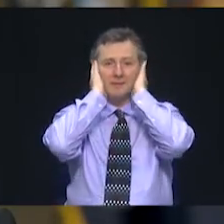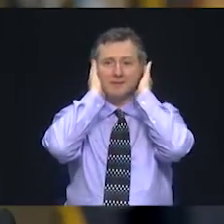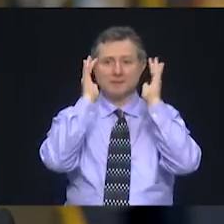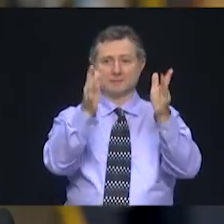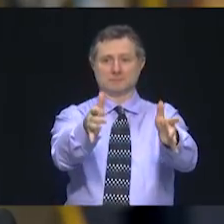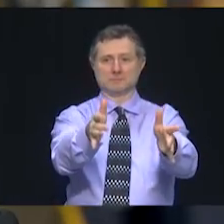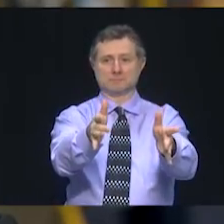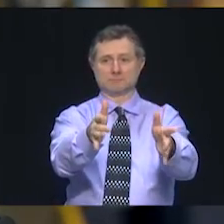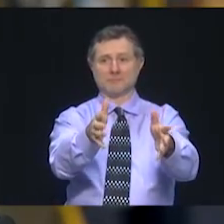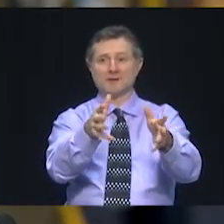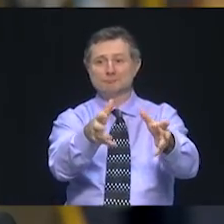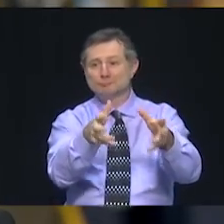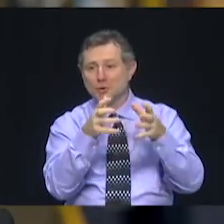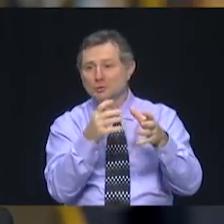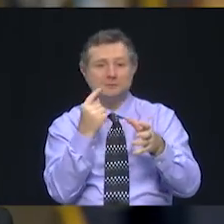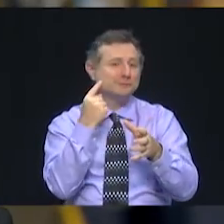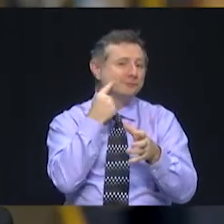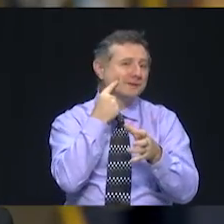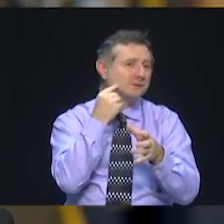on the cheek.